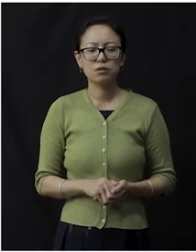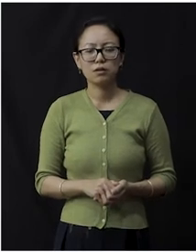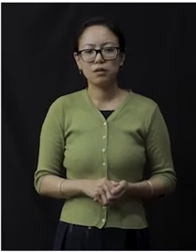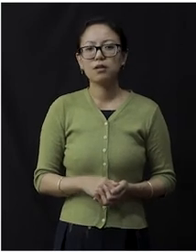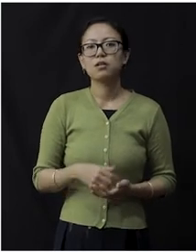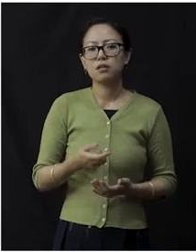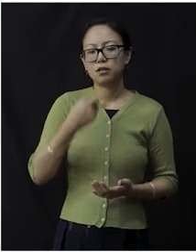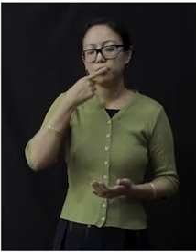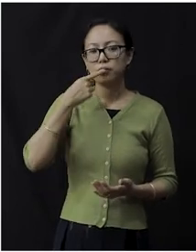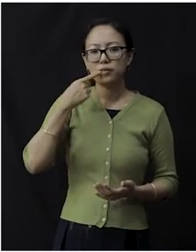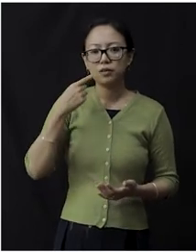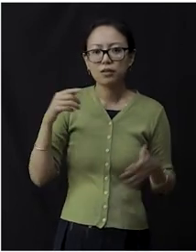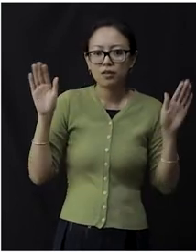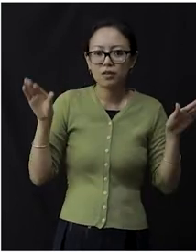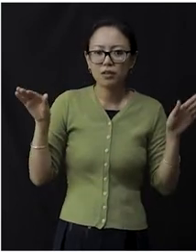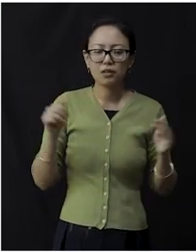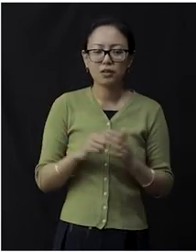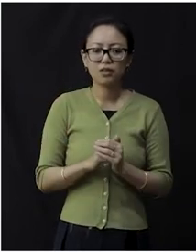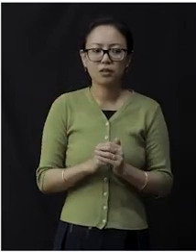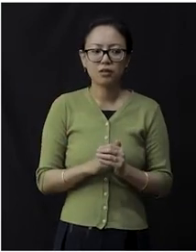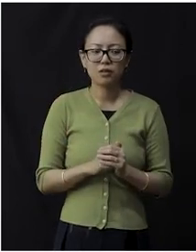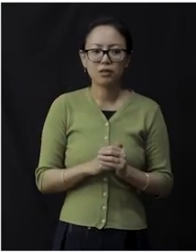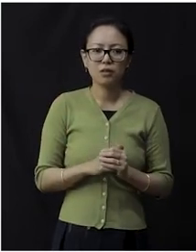Yes, you got it right. It was Kolkolo River.